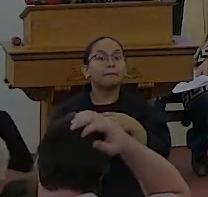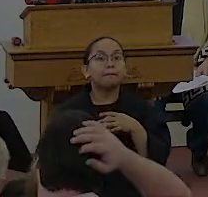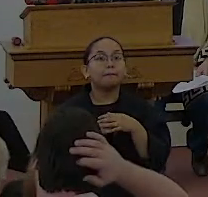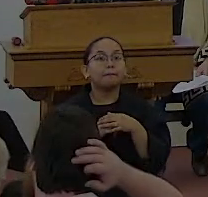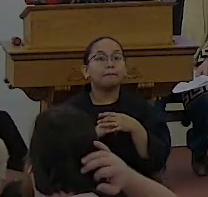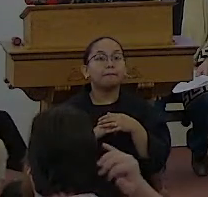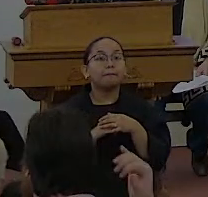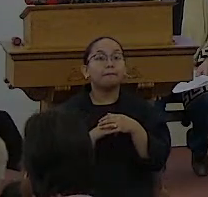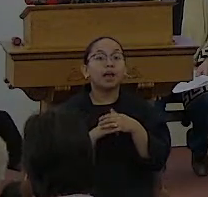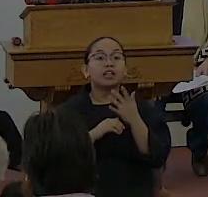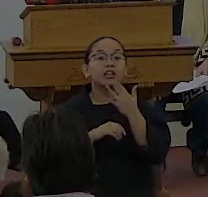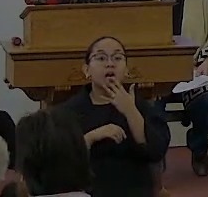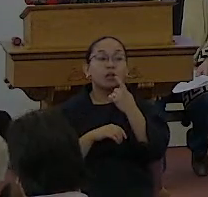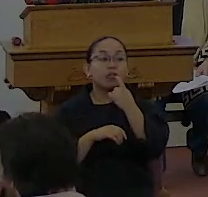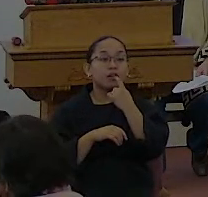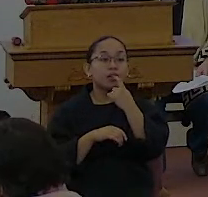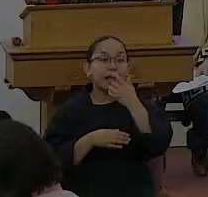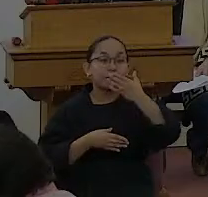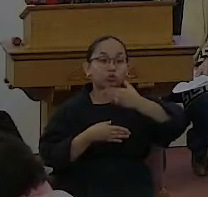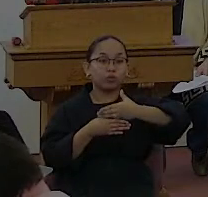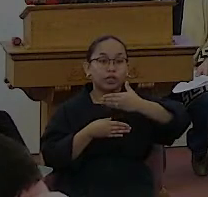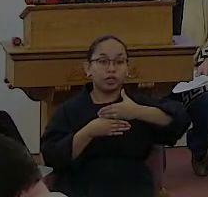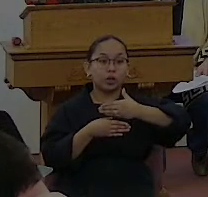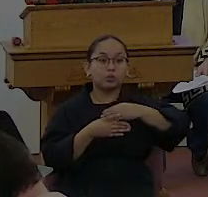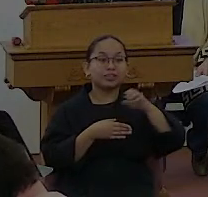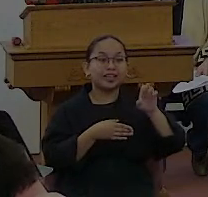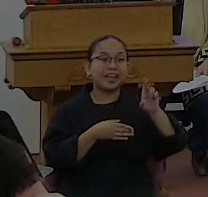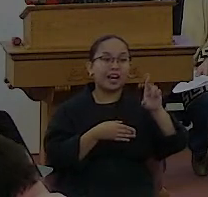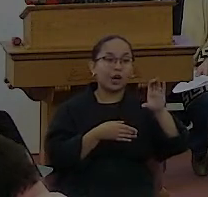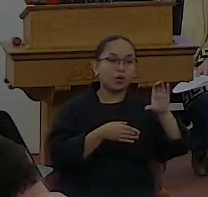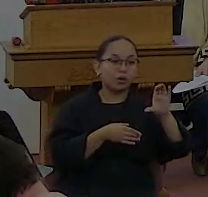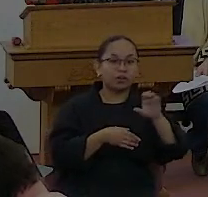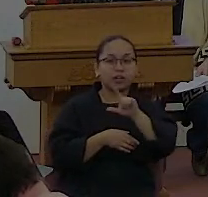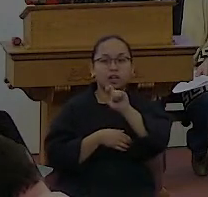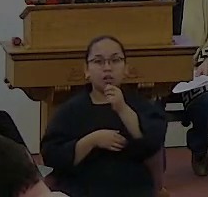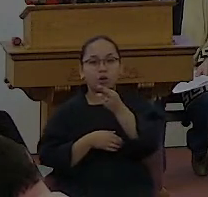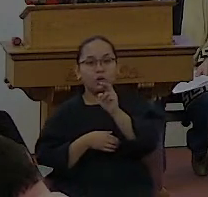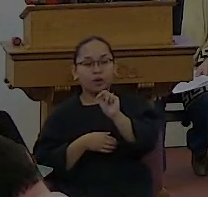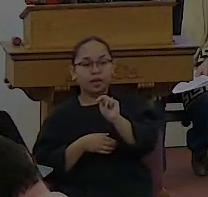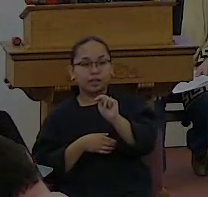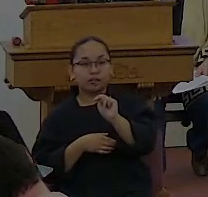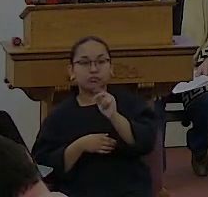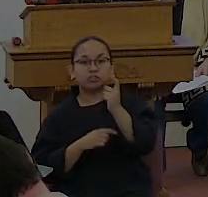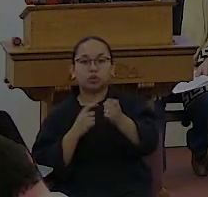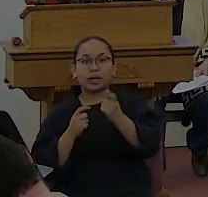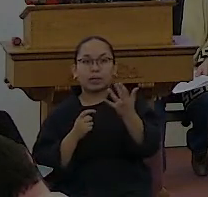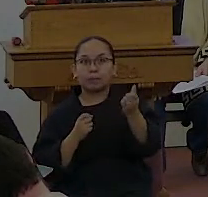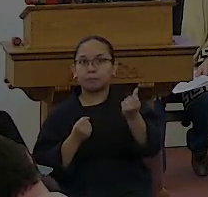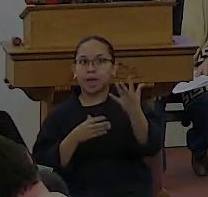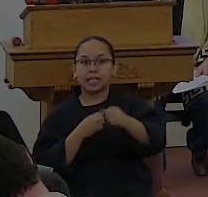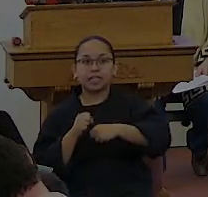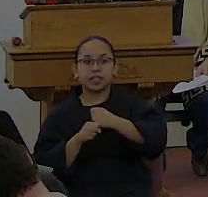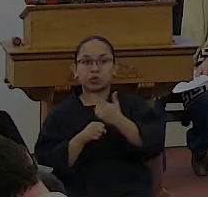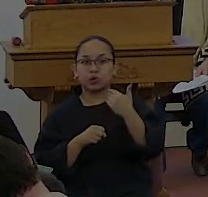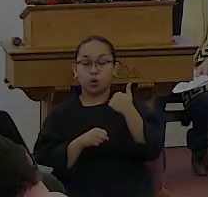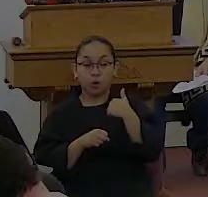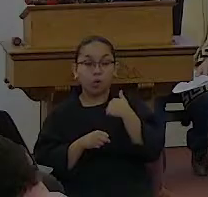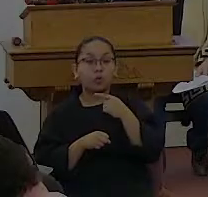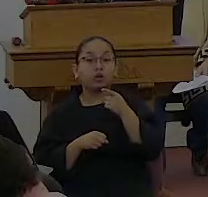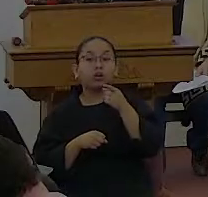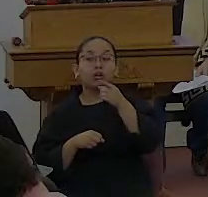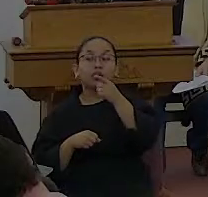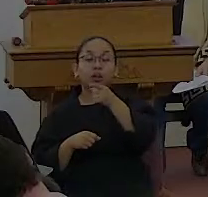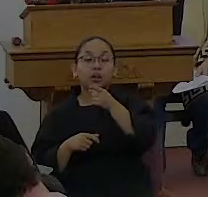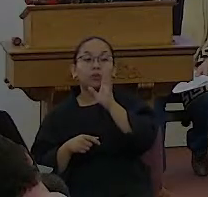the stained glass windows that Eric and Lauren donated many years ago are safely in the minister's office, and they will be